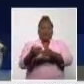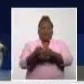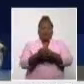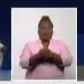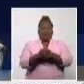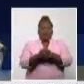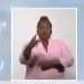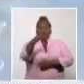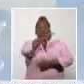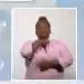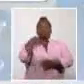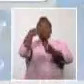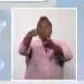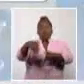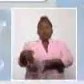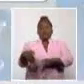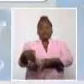days.